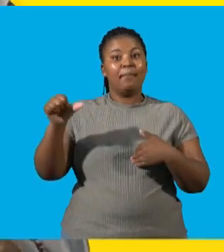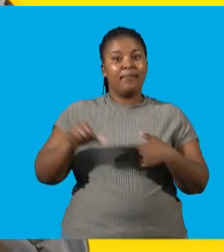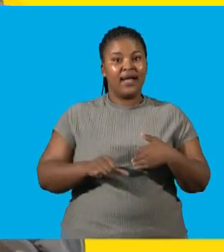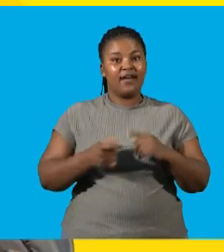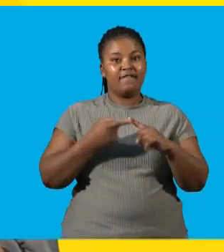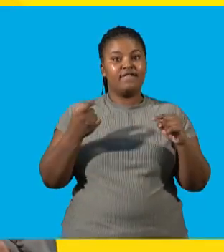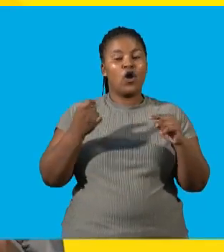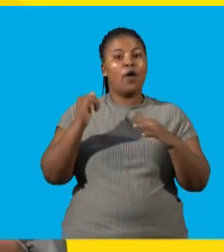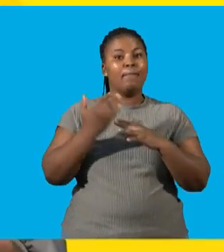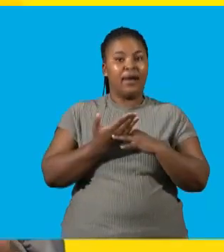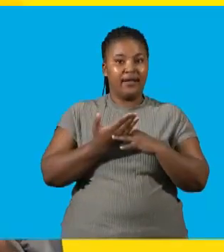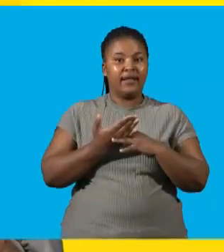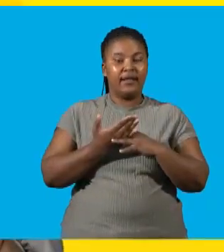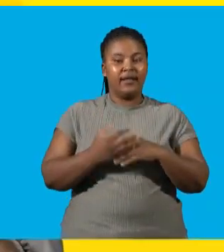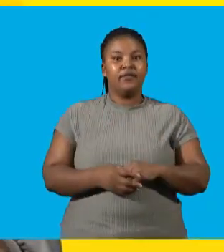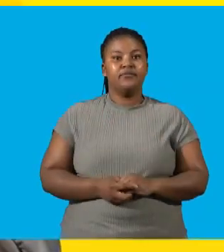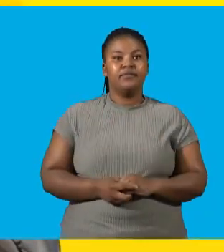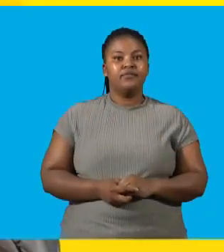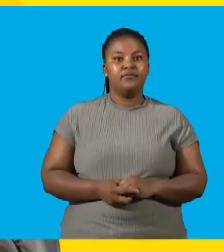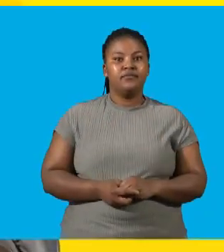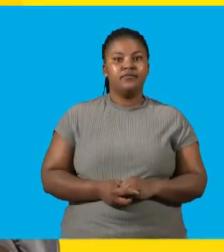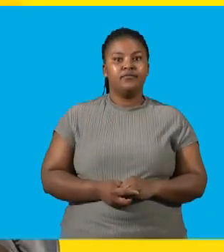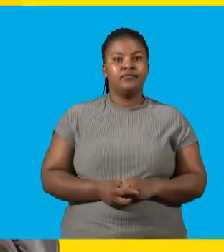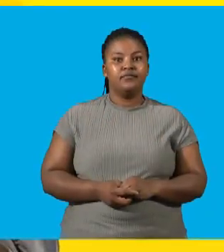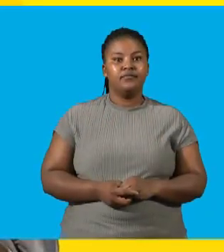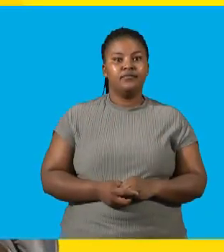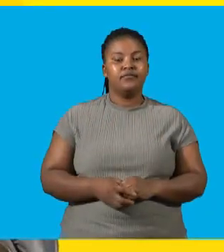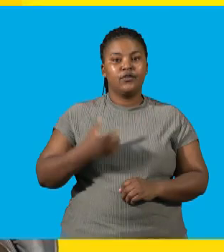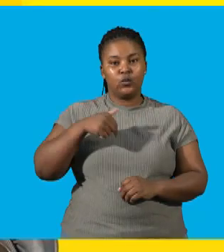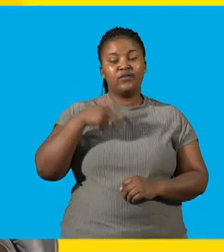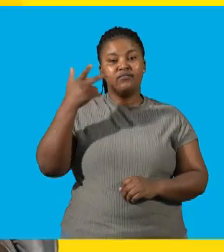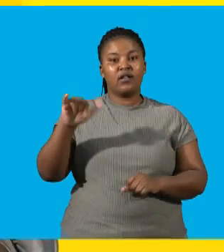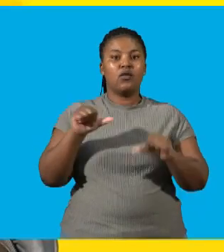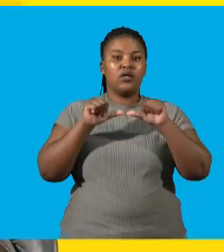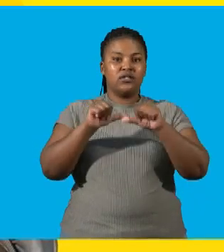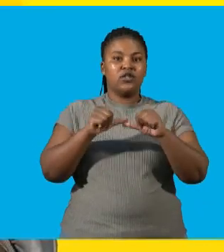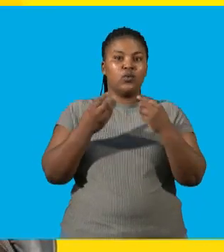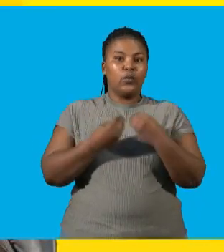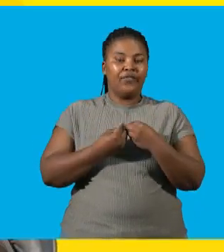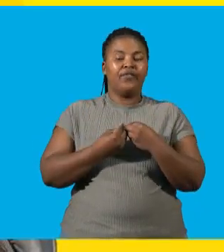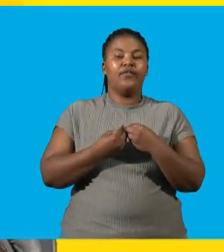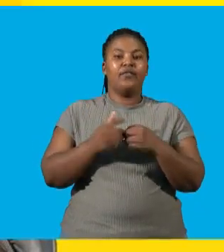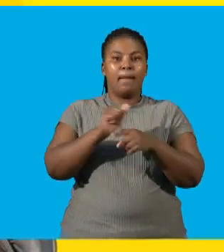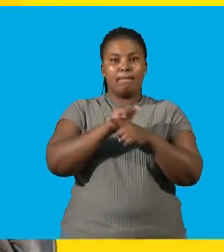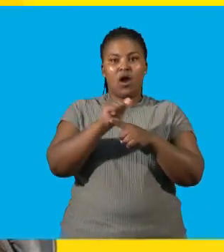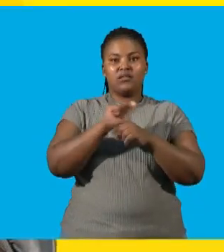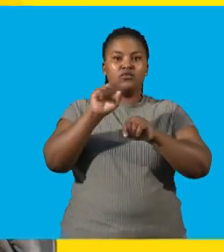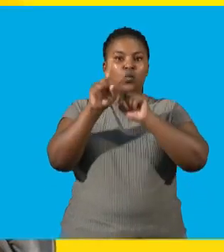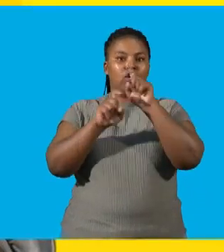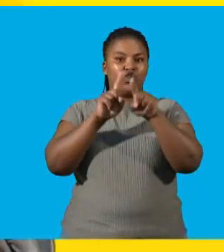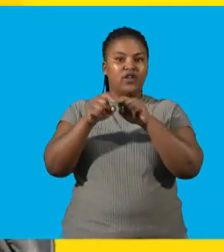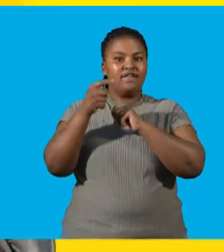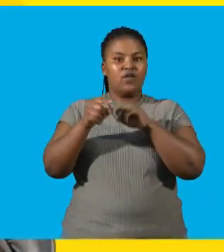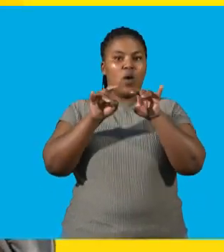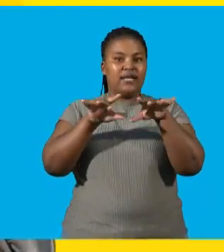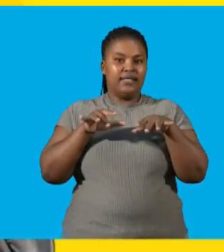Welcome back from our ad break. We are still proceeding with our practice